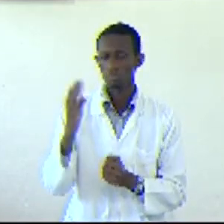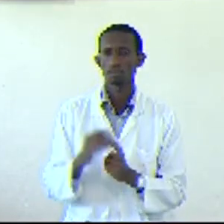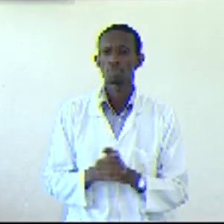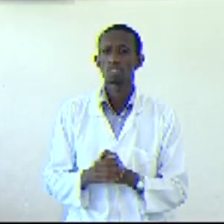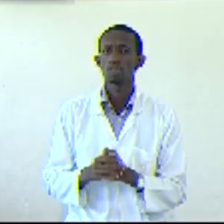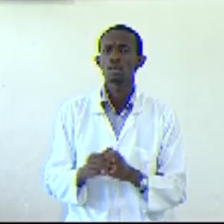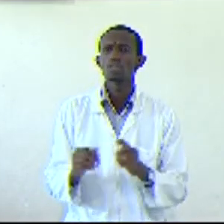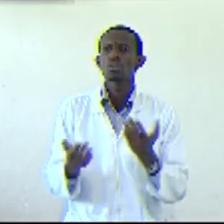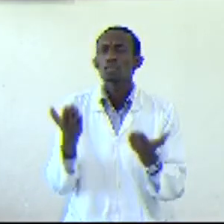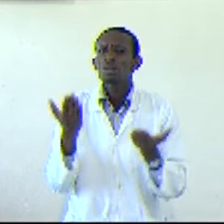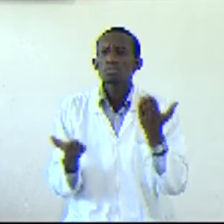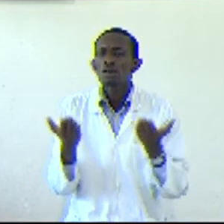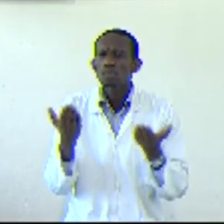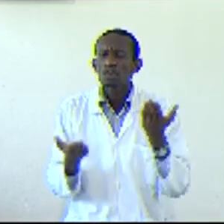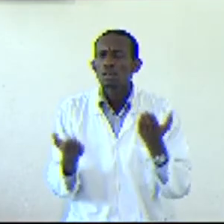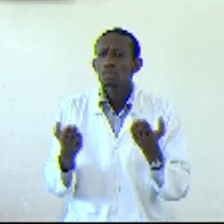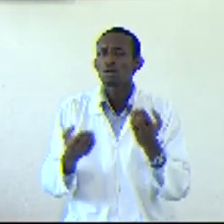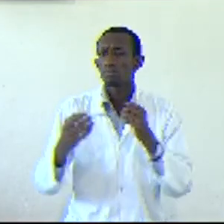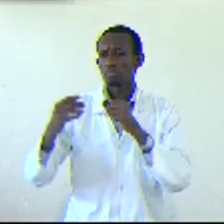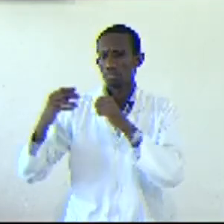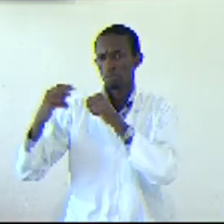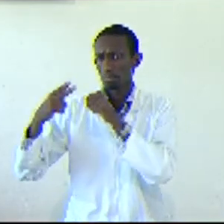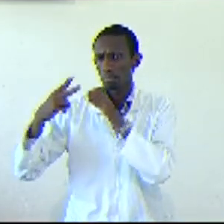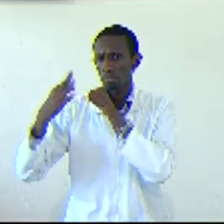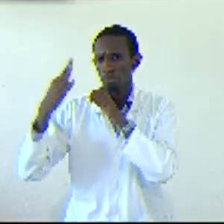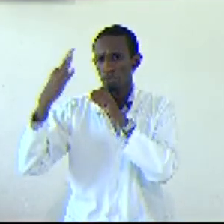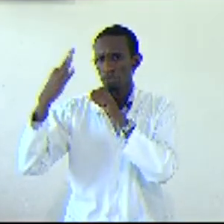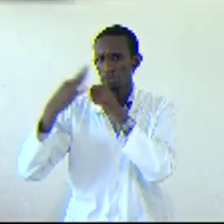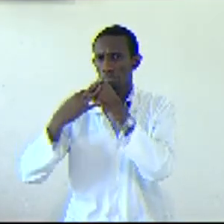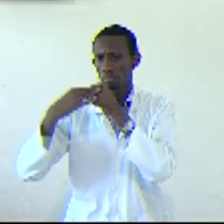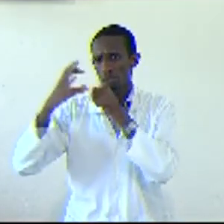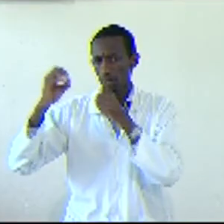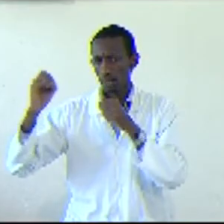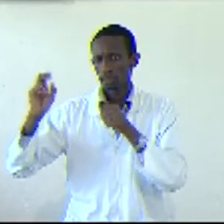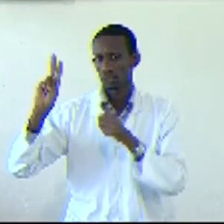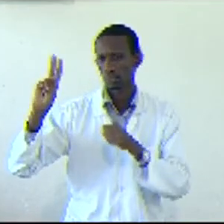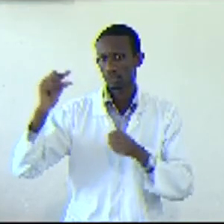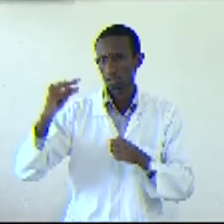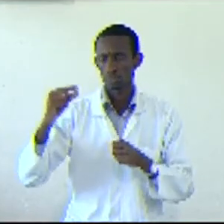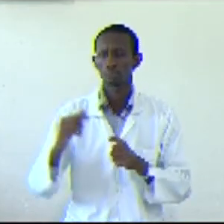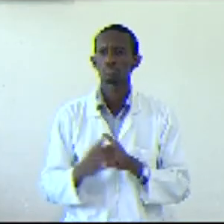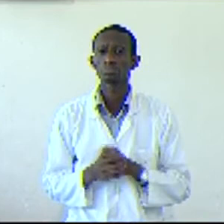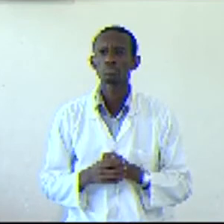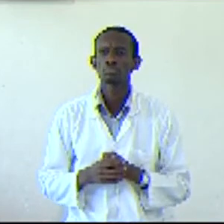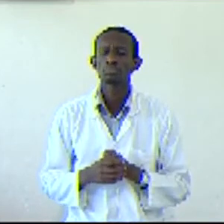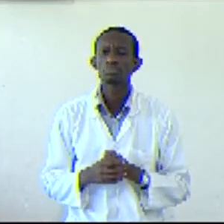have a mass of, this is a mass of what? This is M2